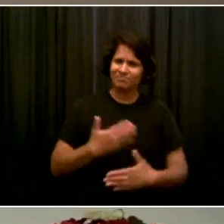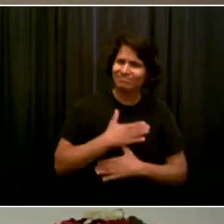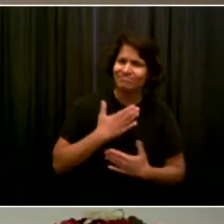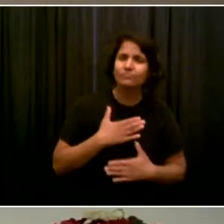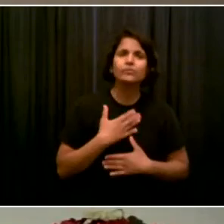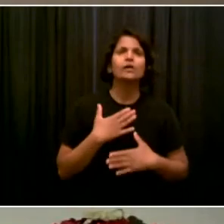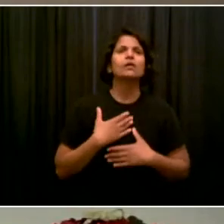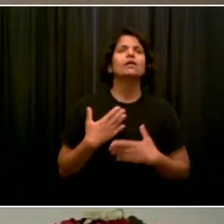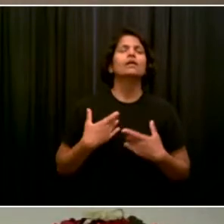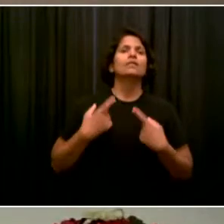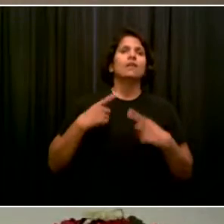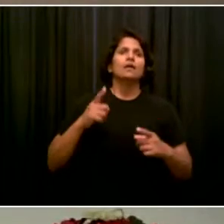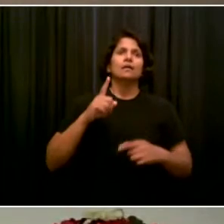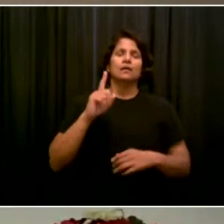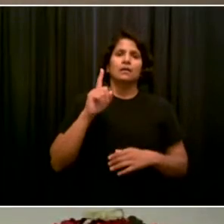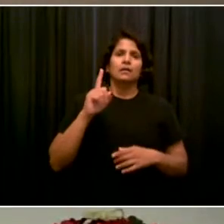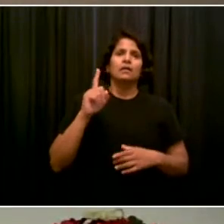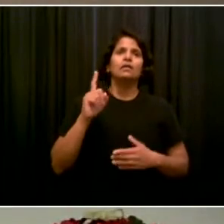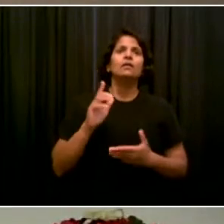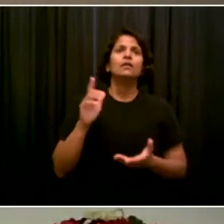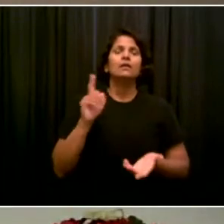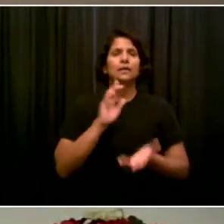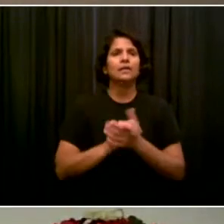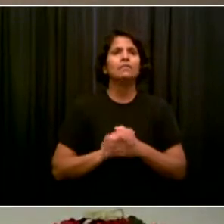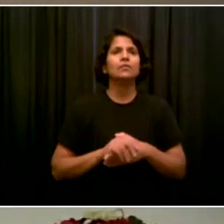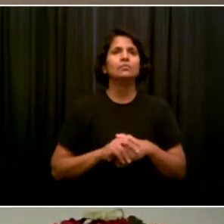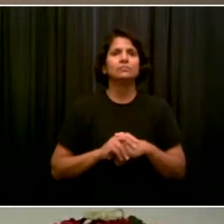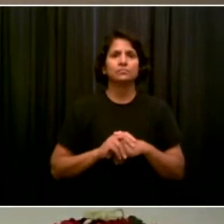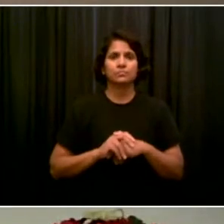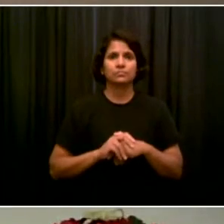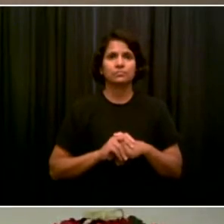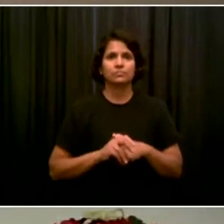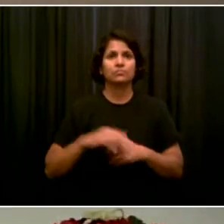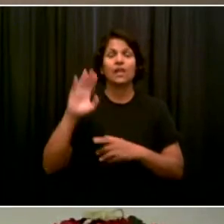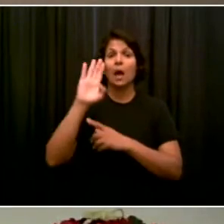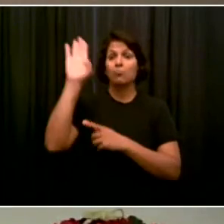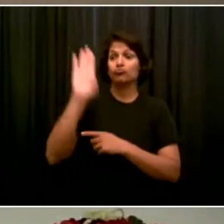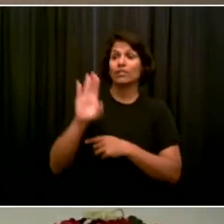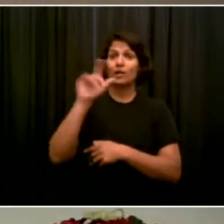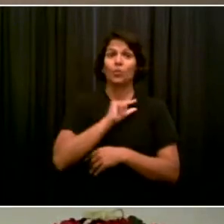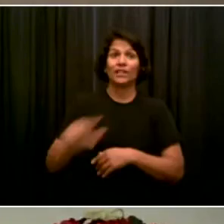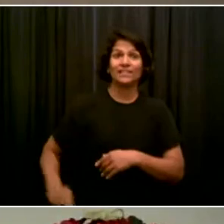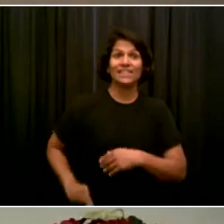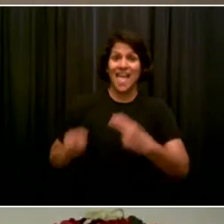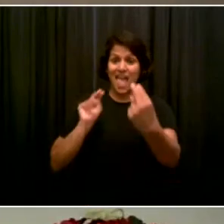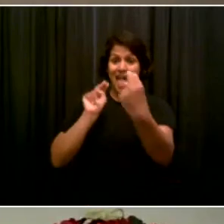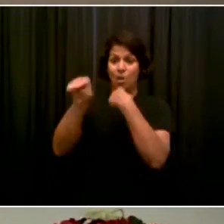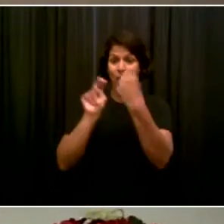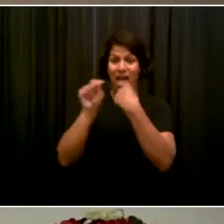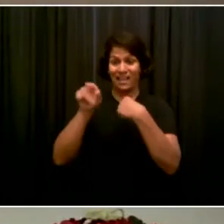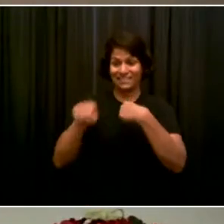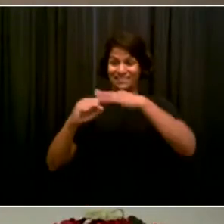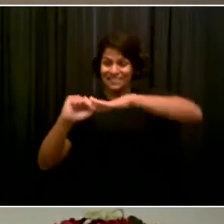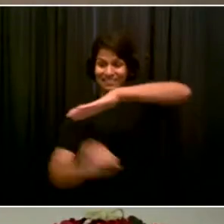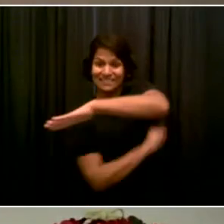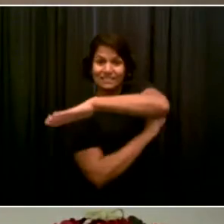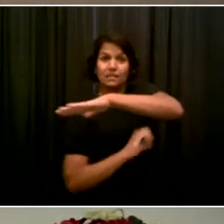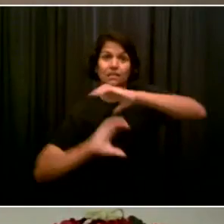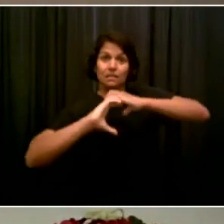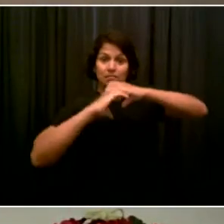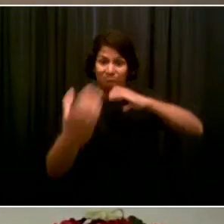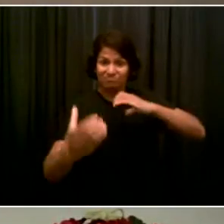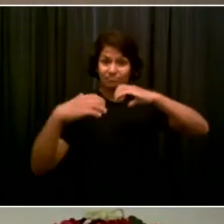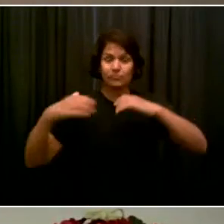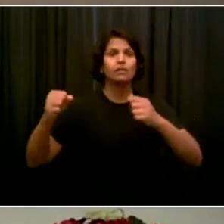the BQE triple cantilever that in a way that buys us the time to actively plan for a vastly